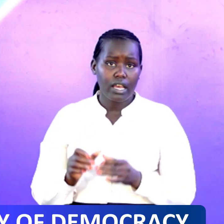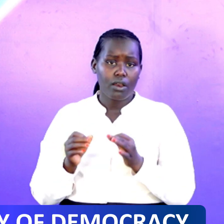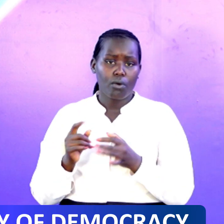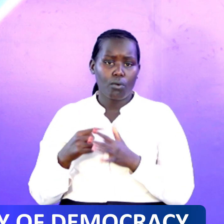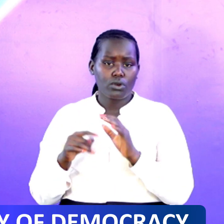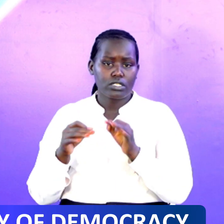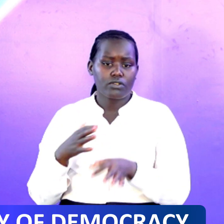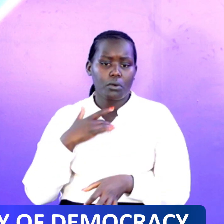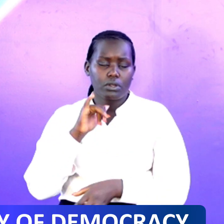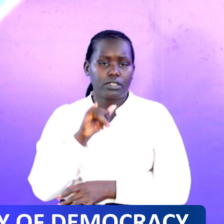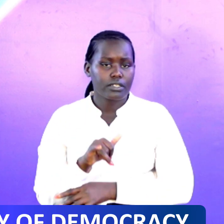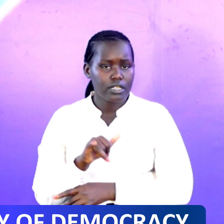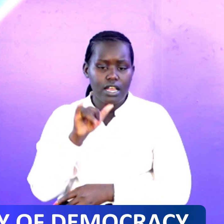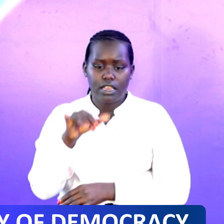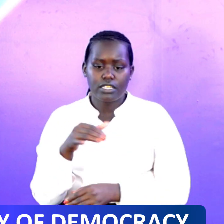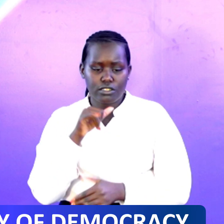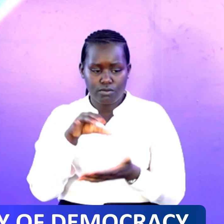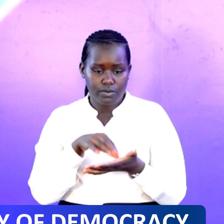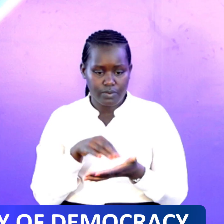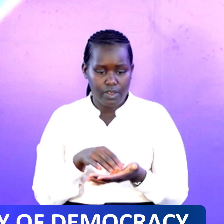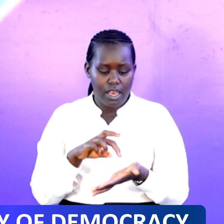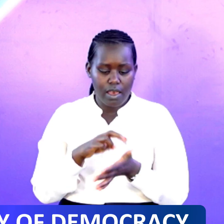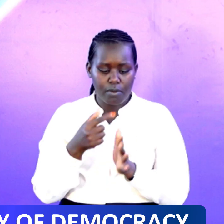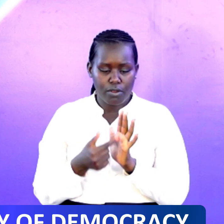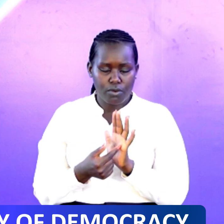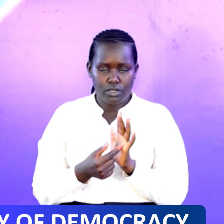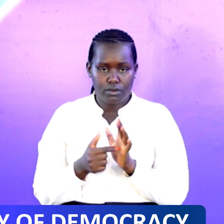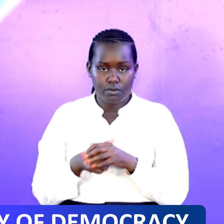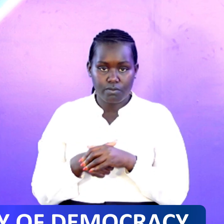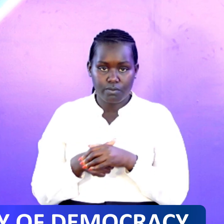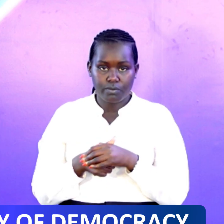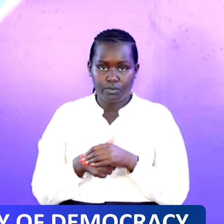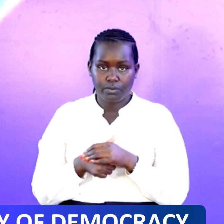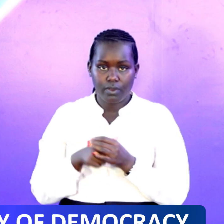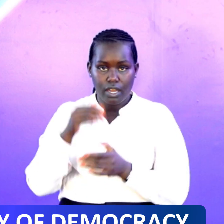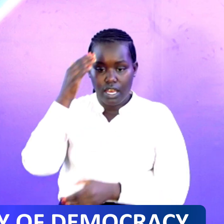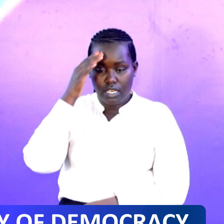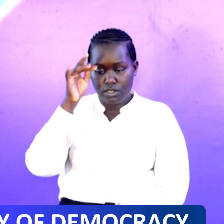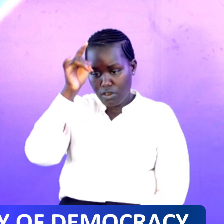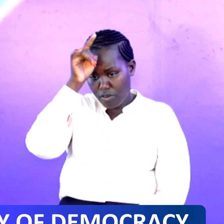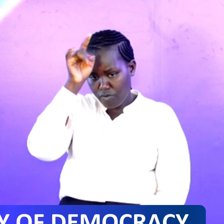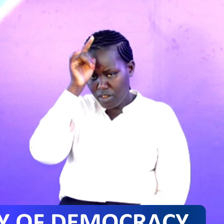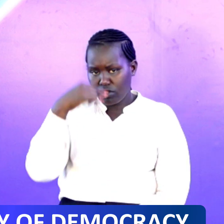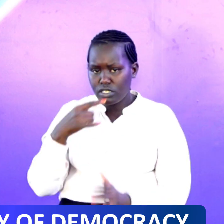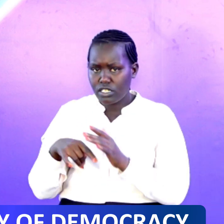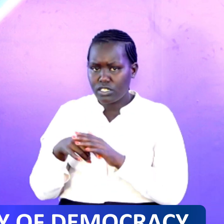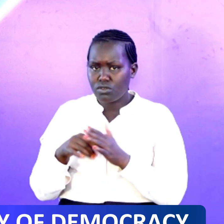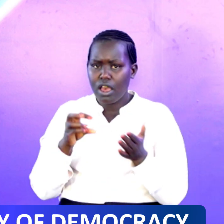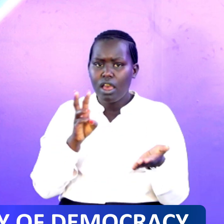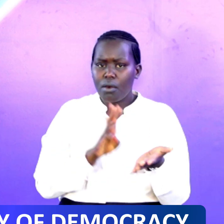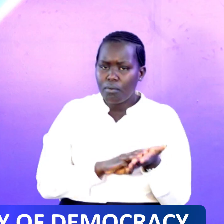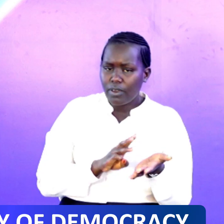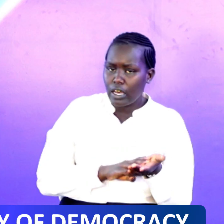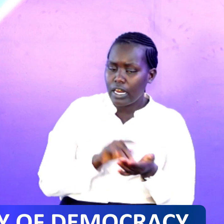No, that's not the case. What I mean here, Alan, I don't know, your village you said is Migori.